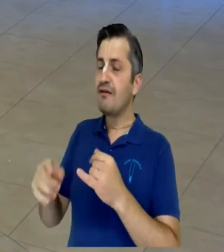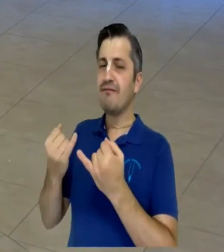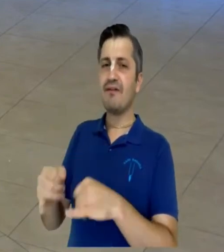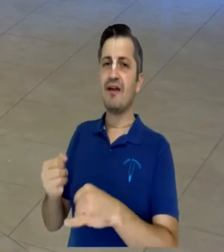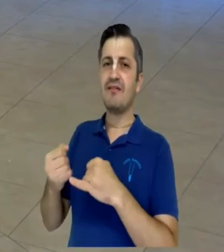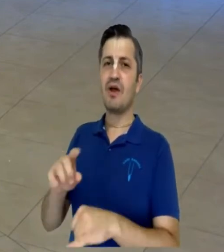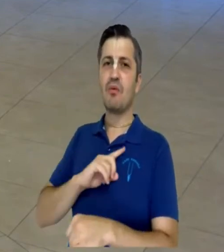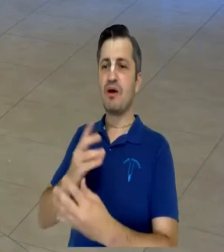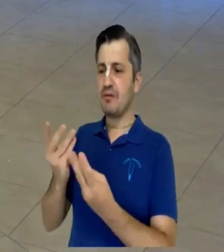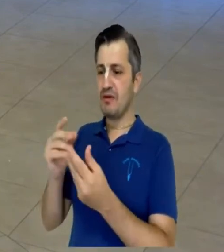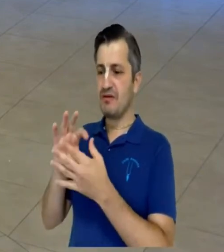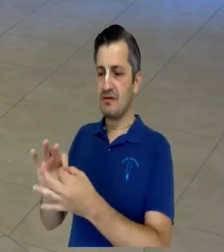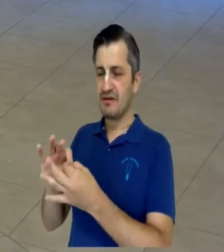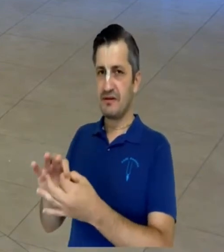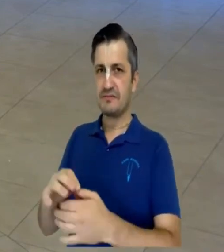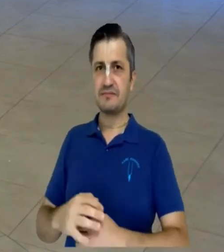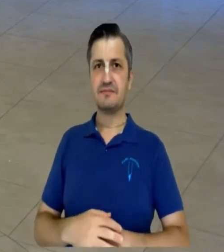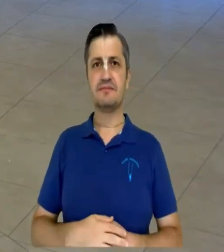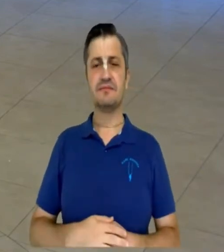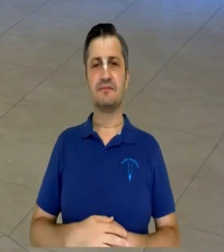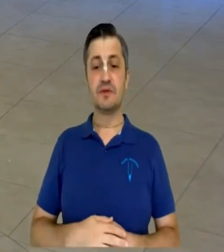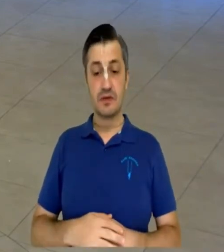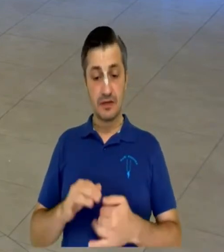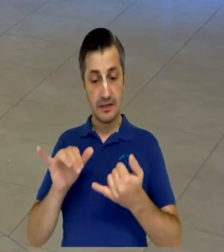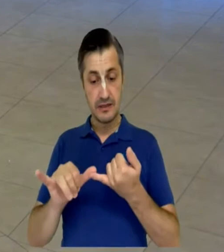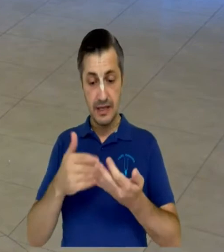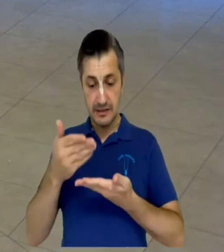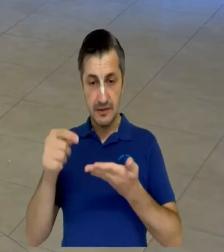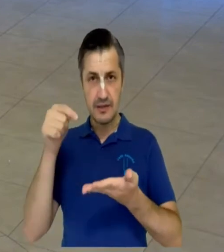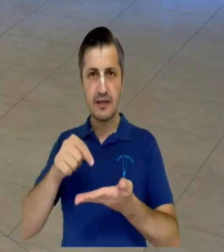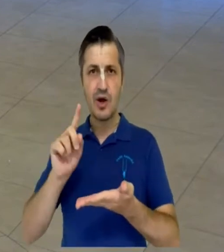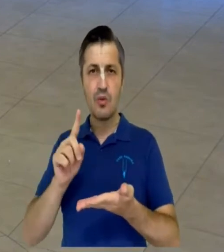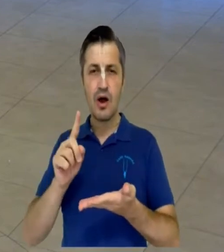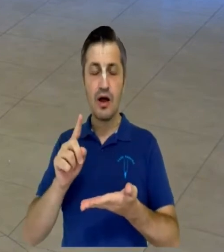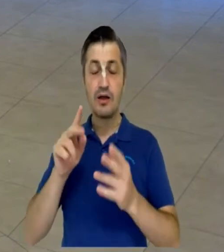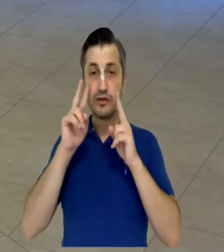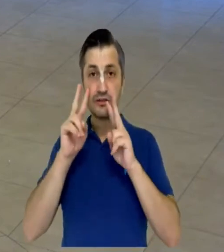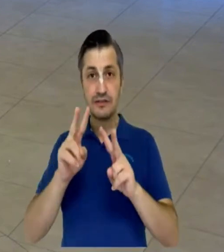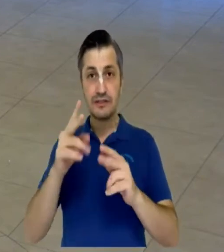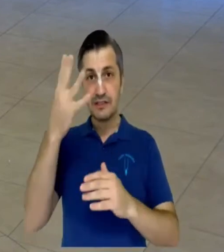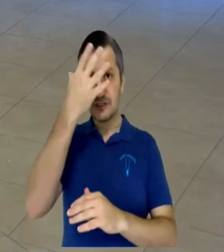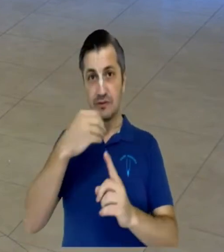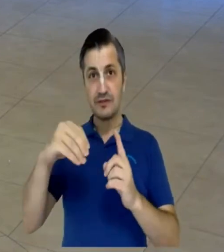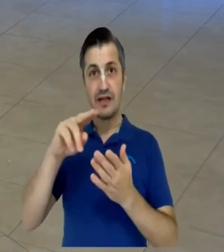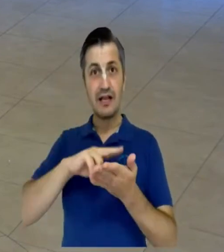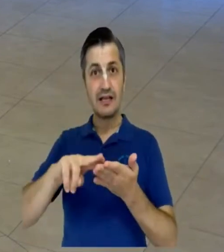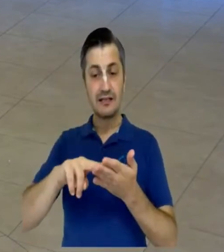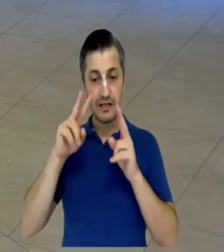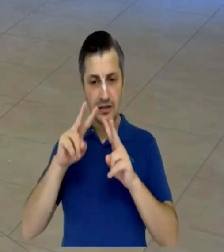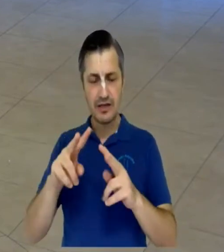Krishna is explaining here about seeing the spiritual nature. And we can get there by training the mind.